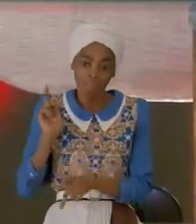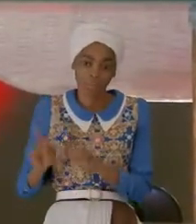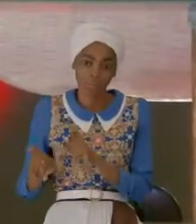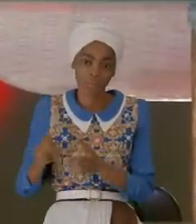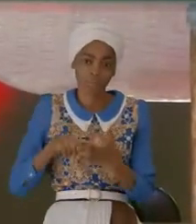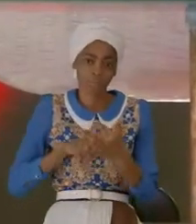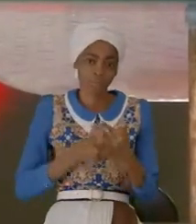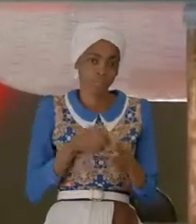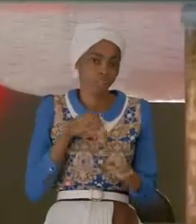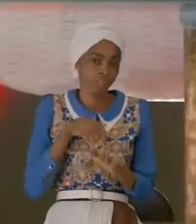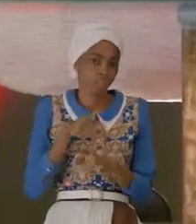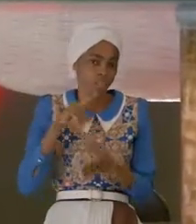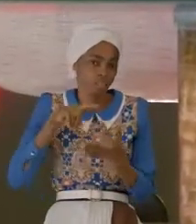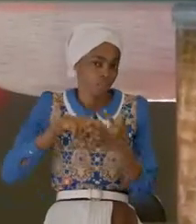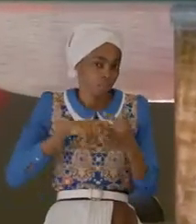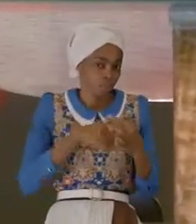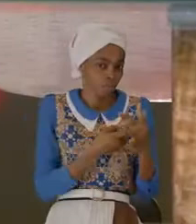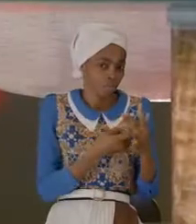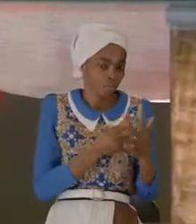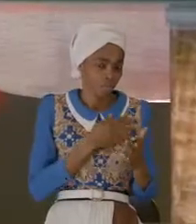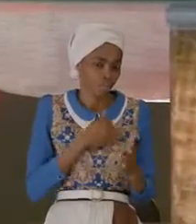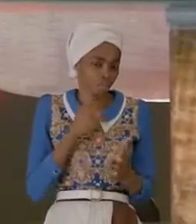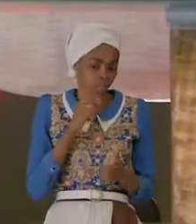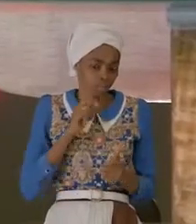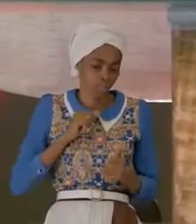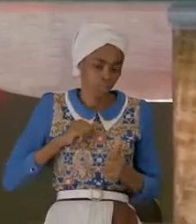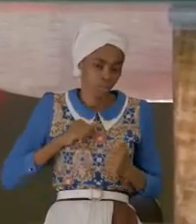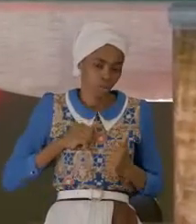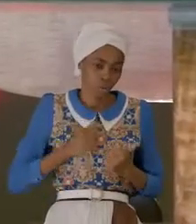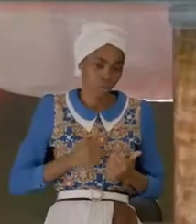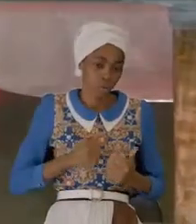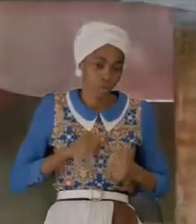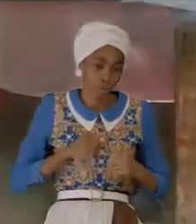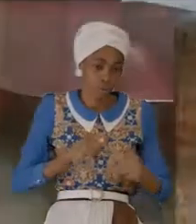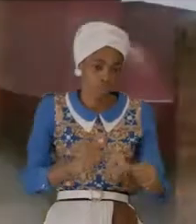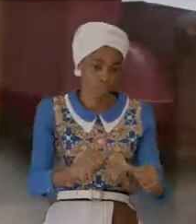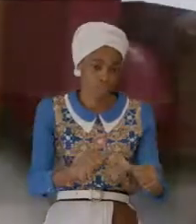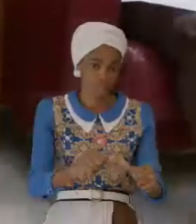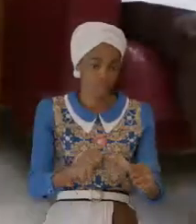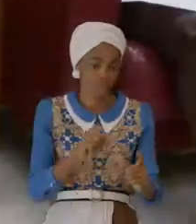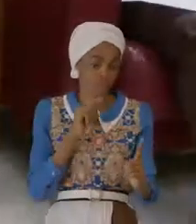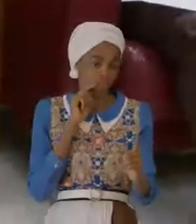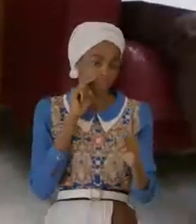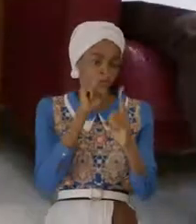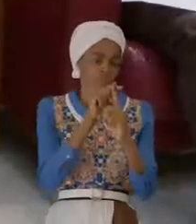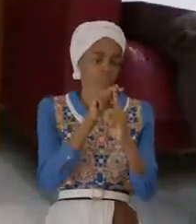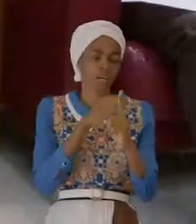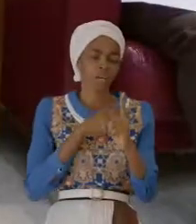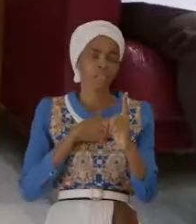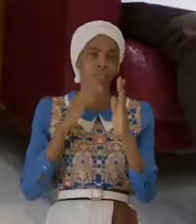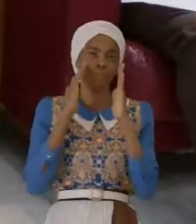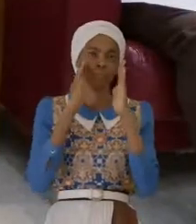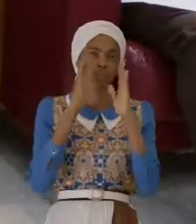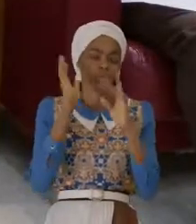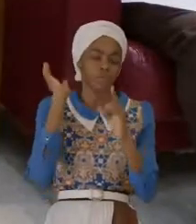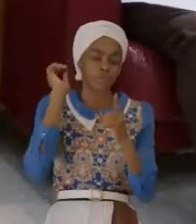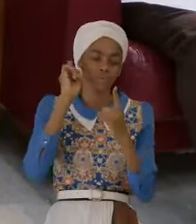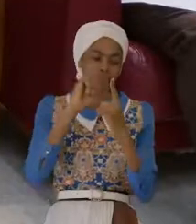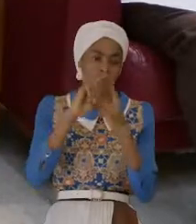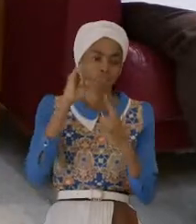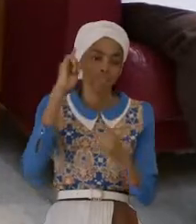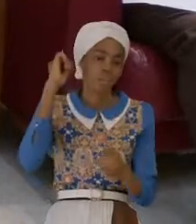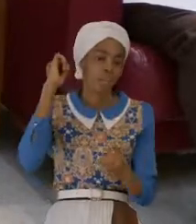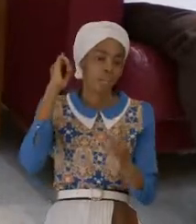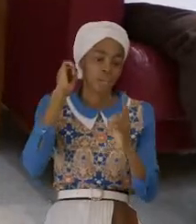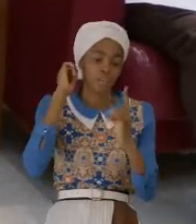they keep on track and they focus on the destination until they get